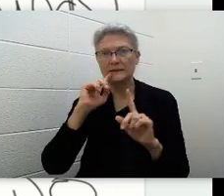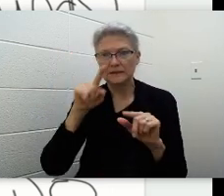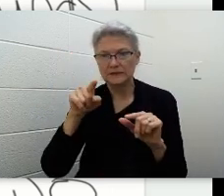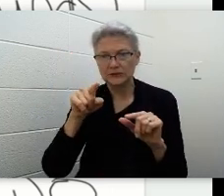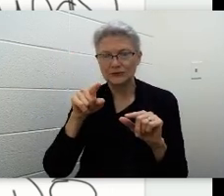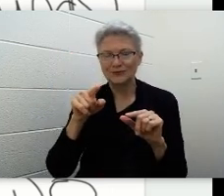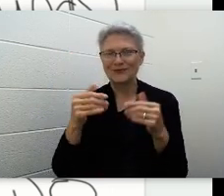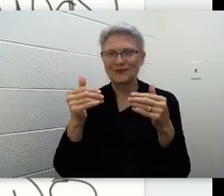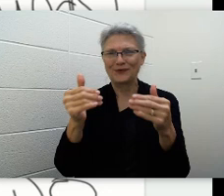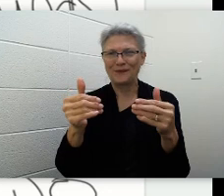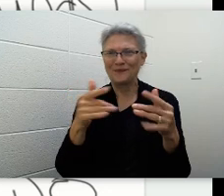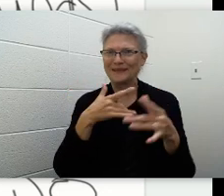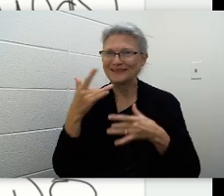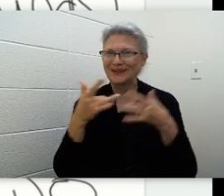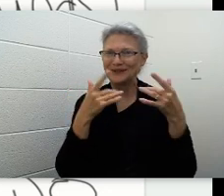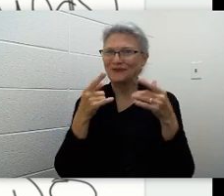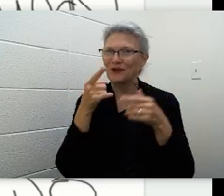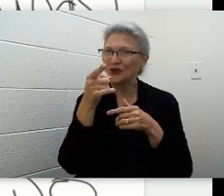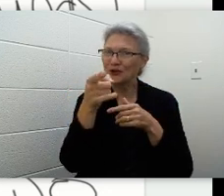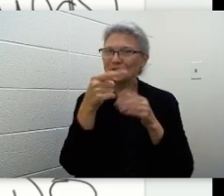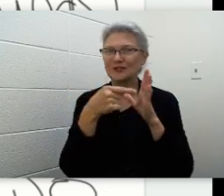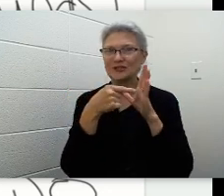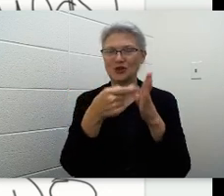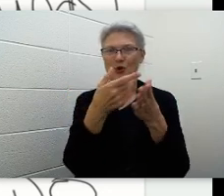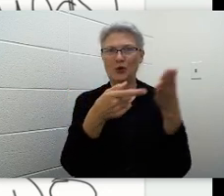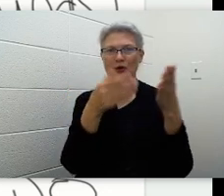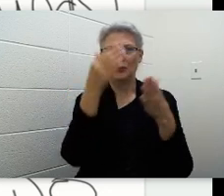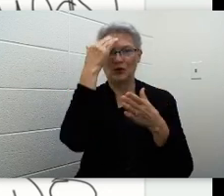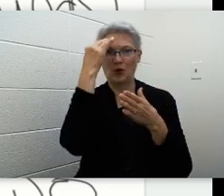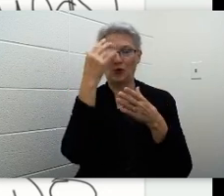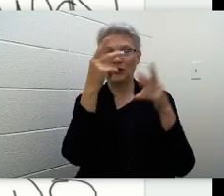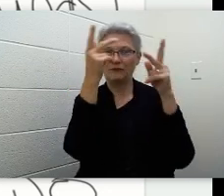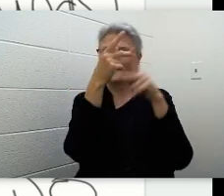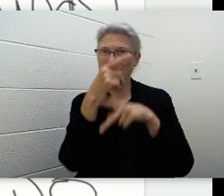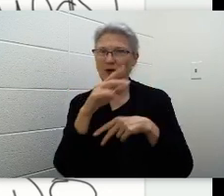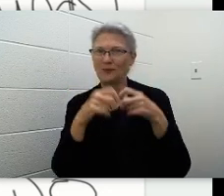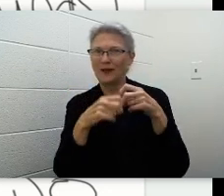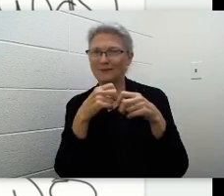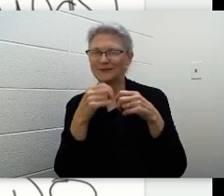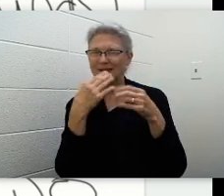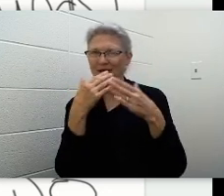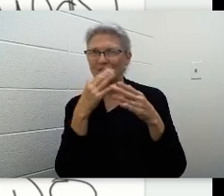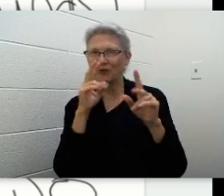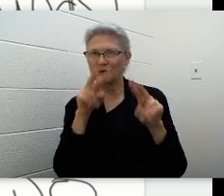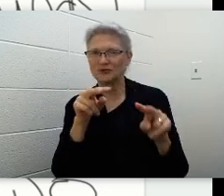I'm excited for you to show what you know when you solve your problems. Thanks for sticking with me.